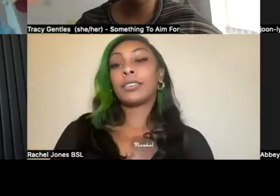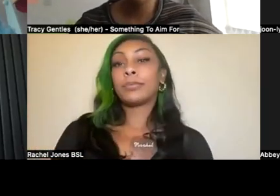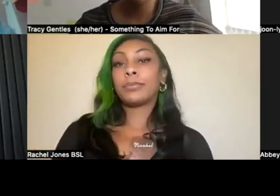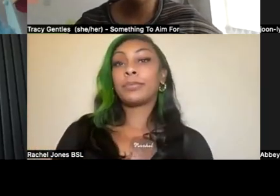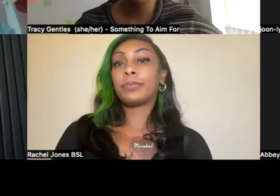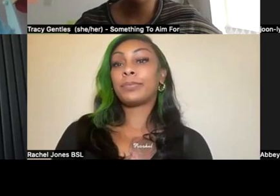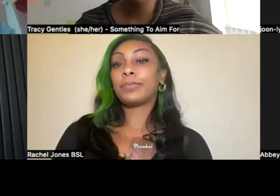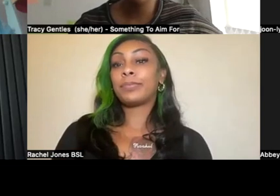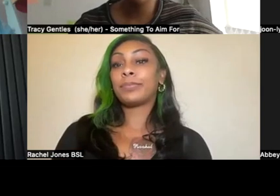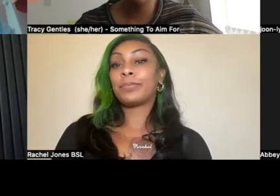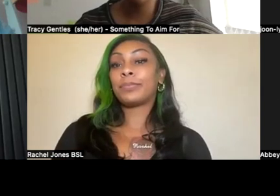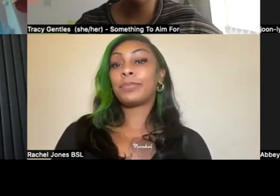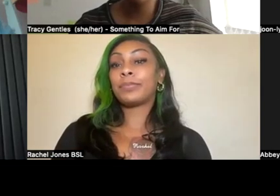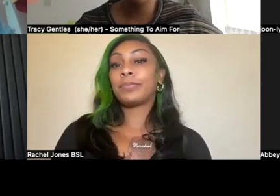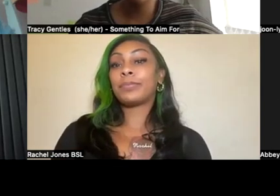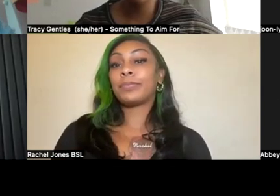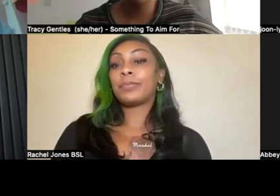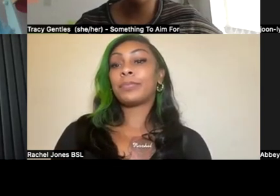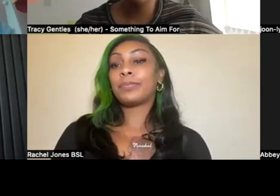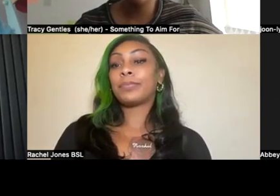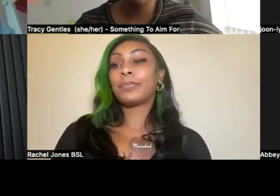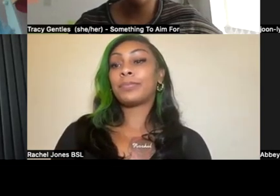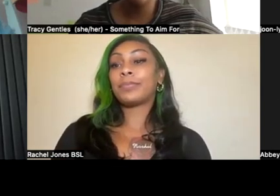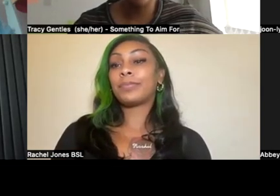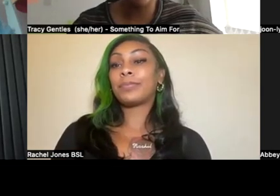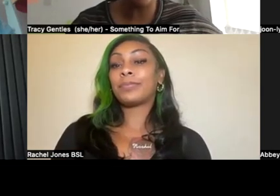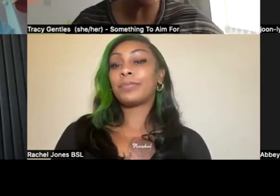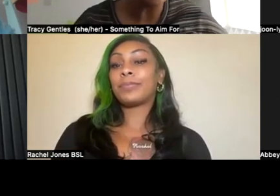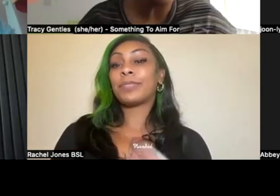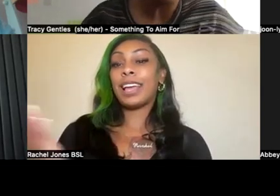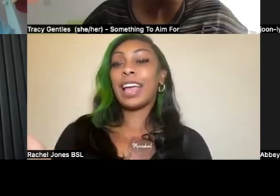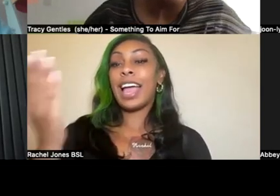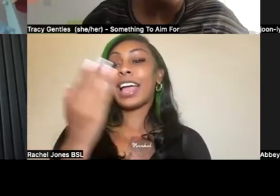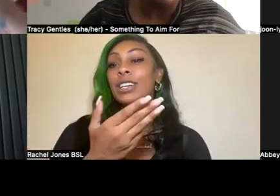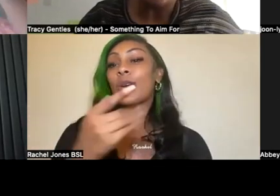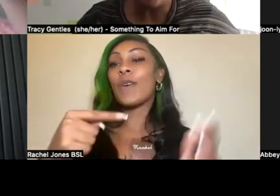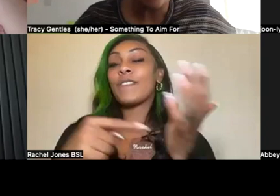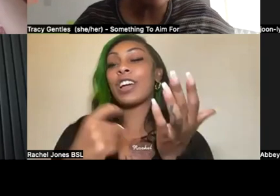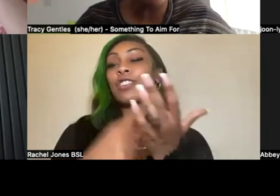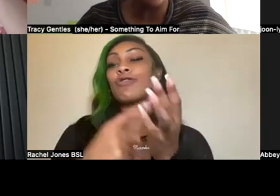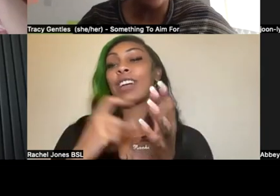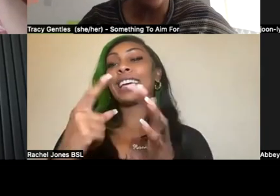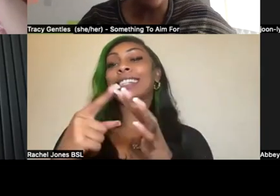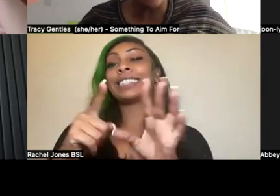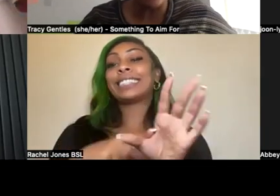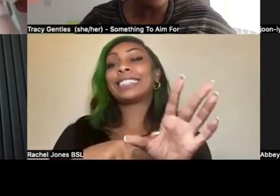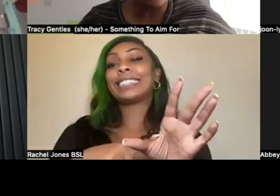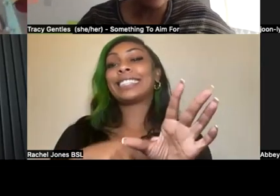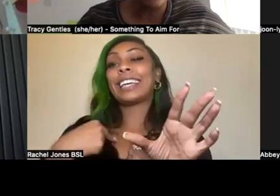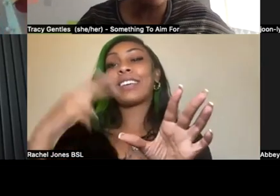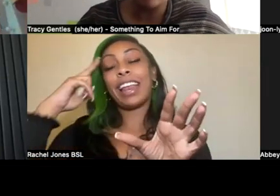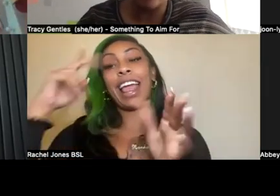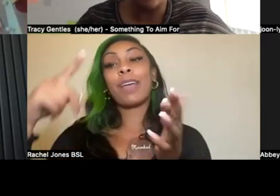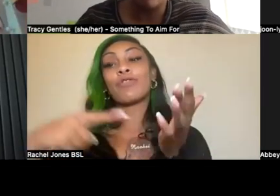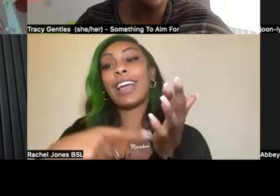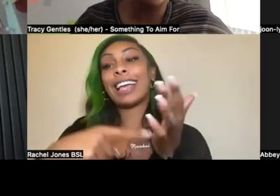And I'm going to hand over to the wonderful Tracy. Thank you. Hello, my name is Tracy Gentles.